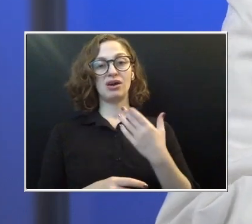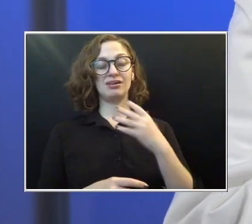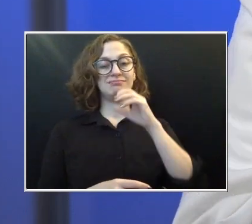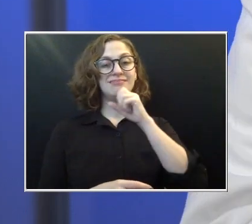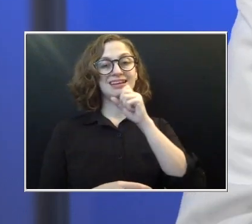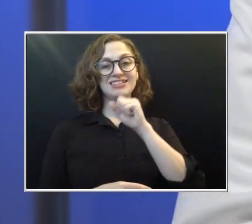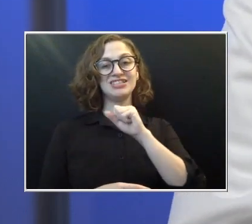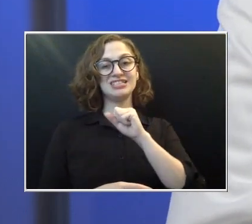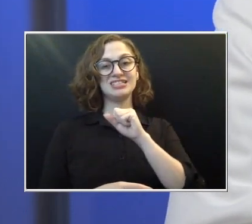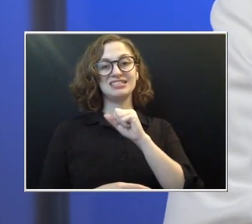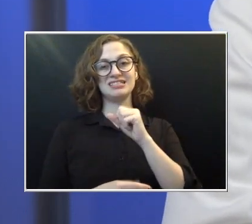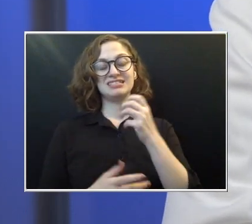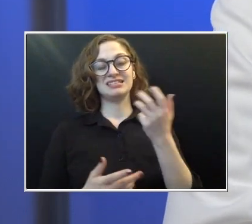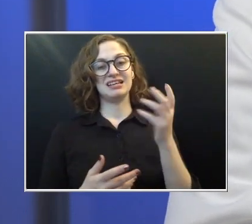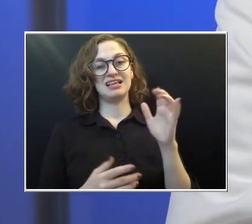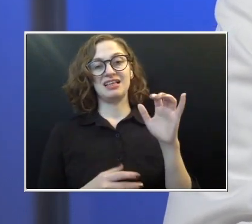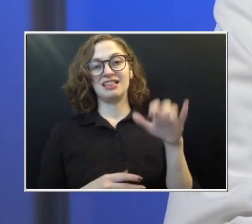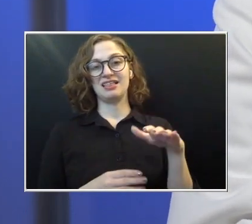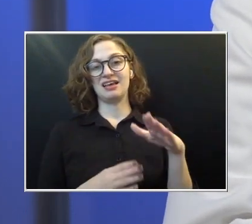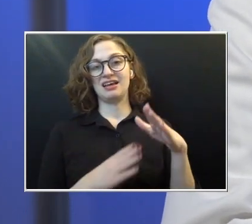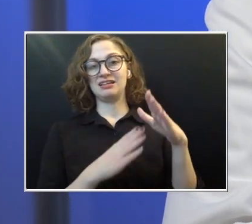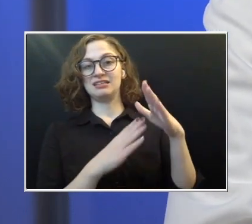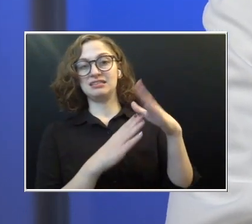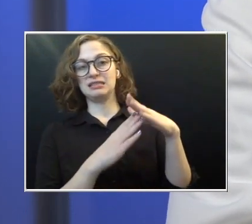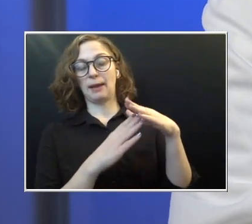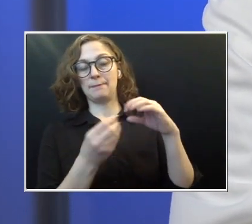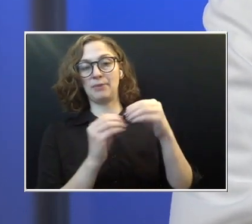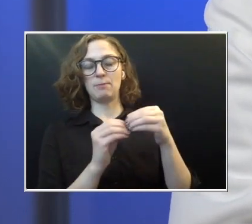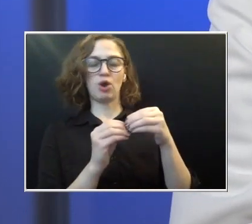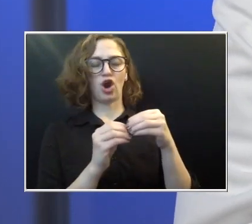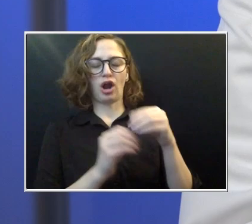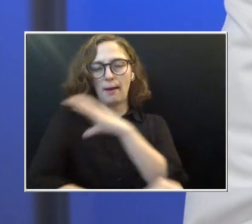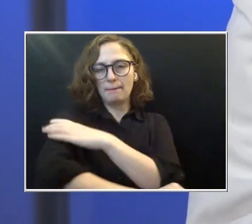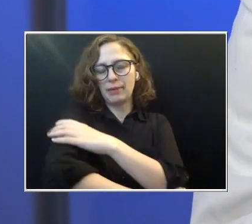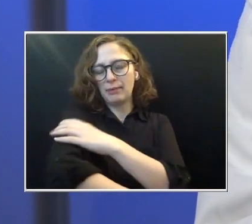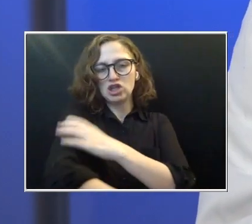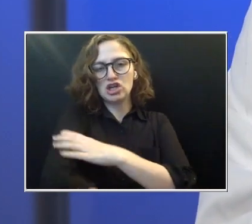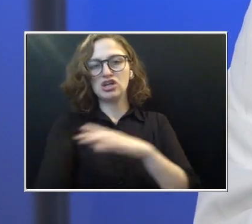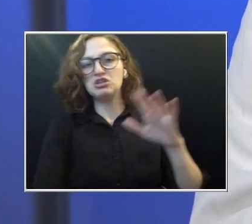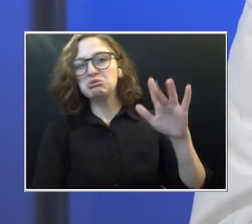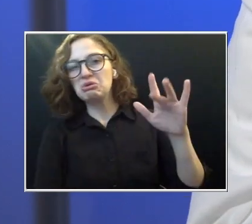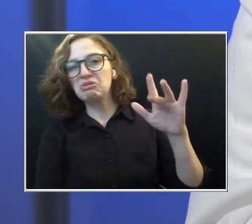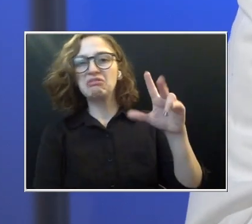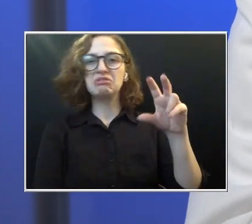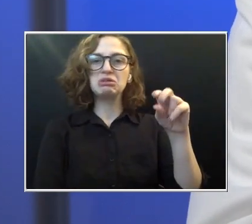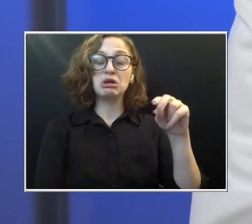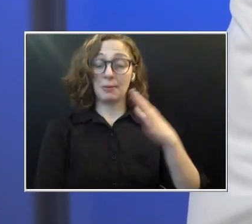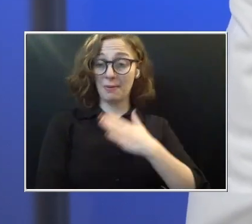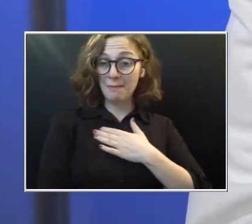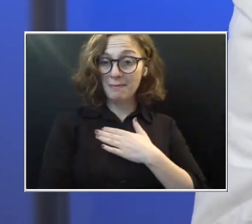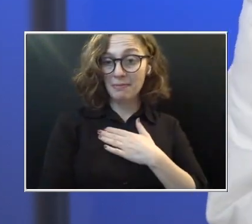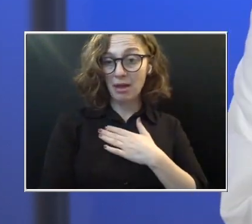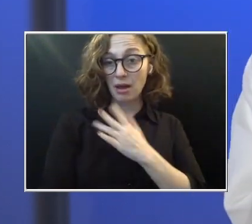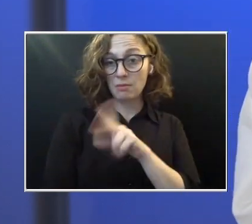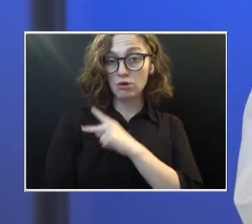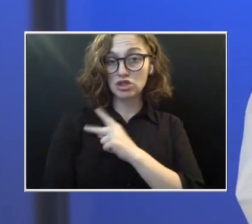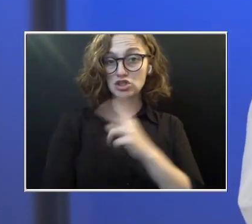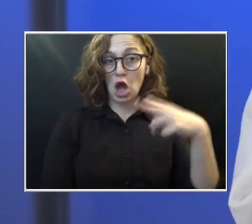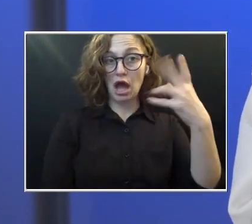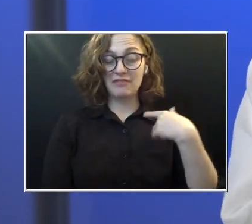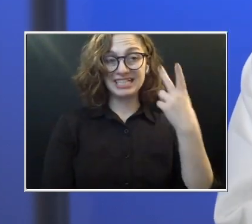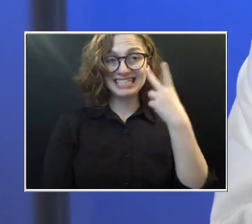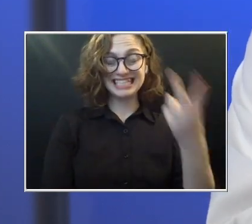25 or 30. And sometimes we see, I think my personal high that I've seen is 140. in the lungs, but that part of the heart